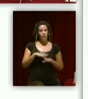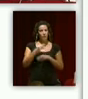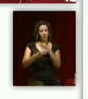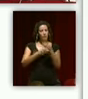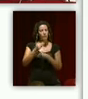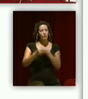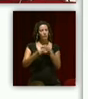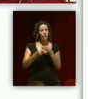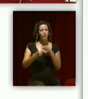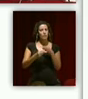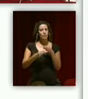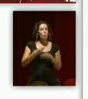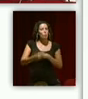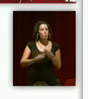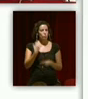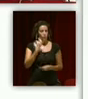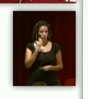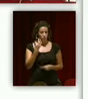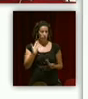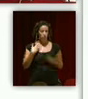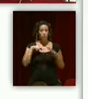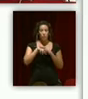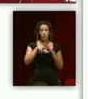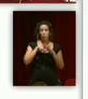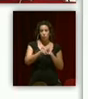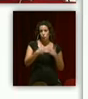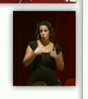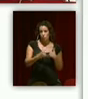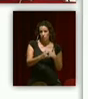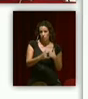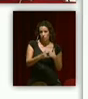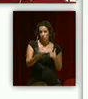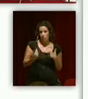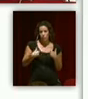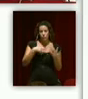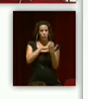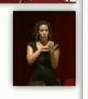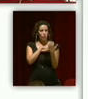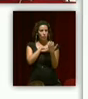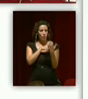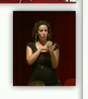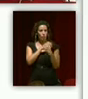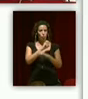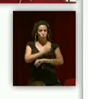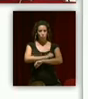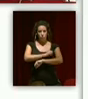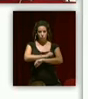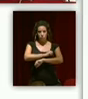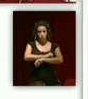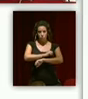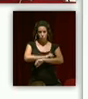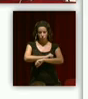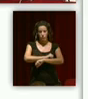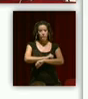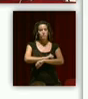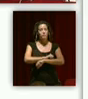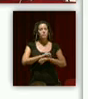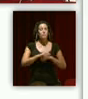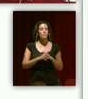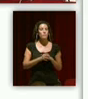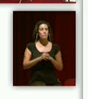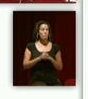motivated me to embark on this journey. If you ask me what I used, well, my available resources, a